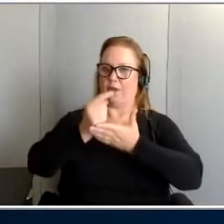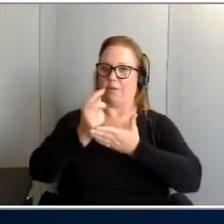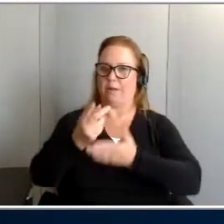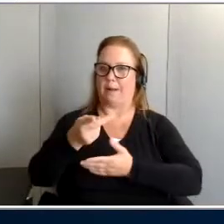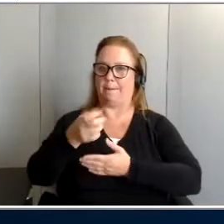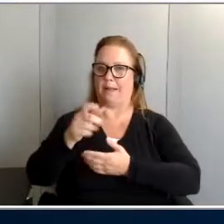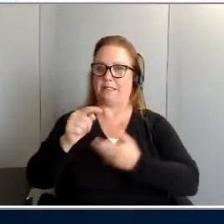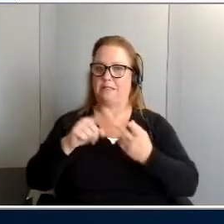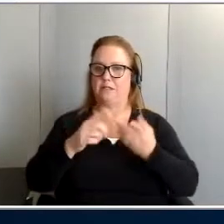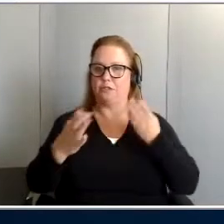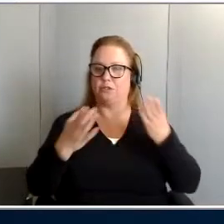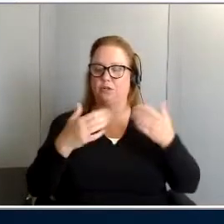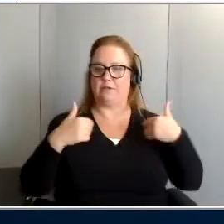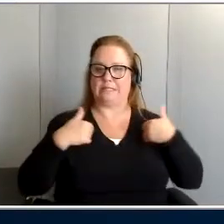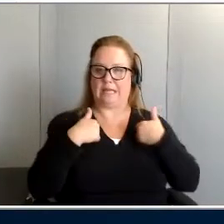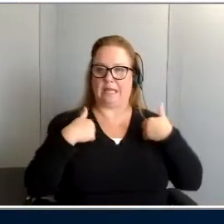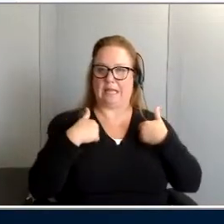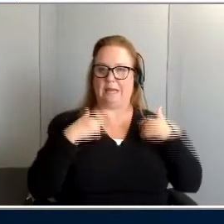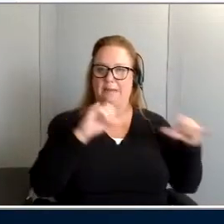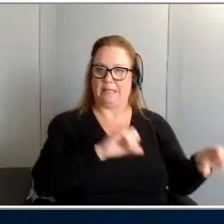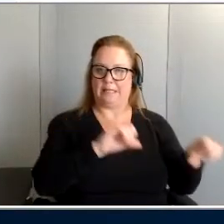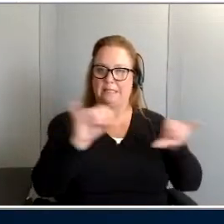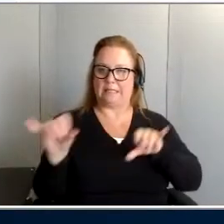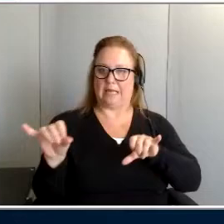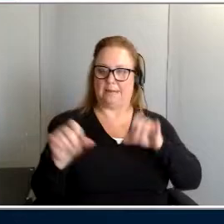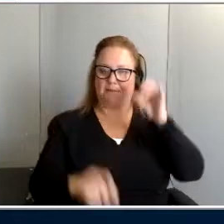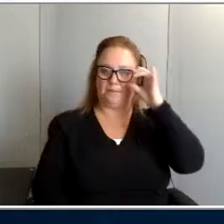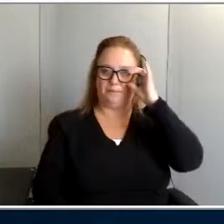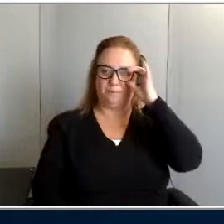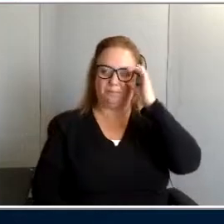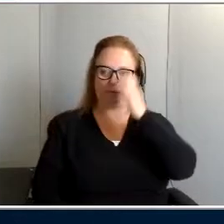service animals the same?